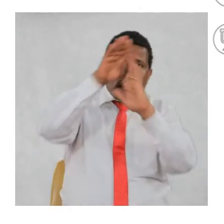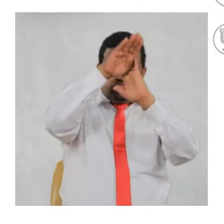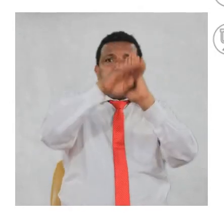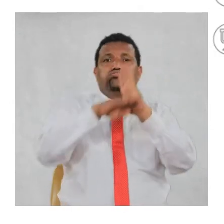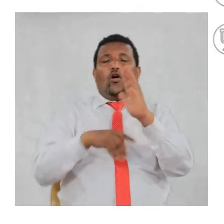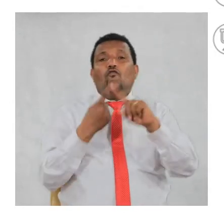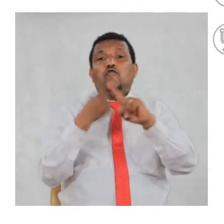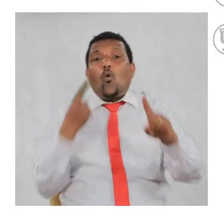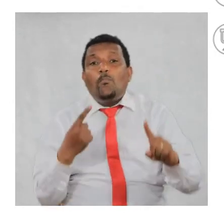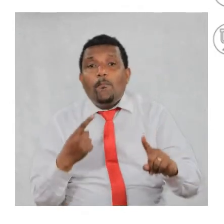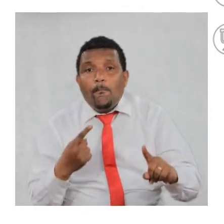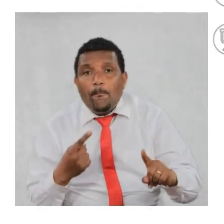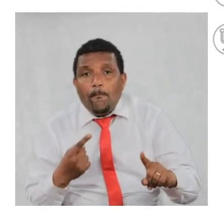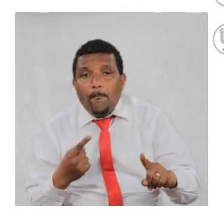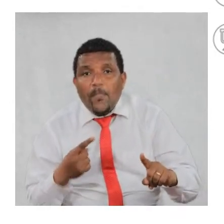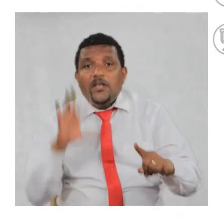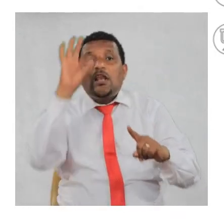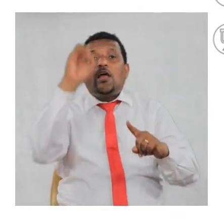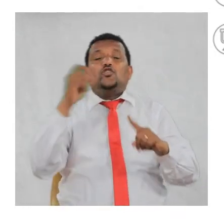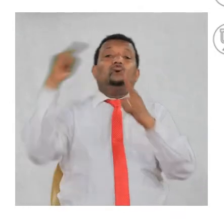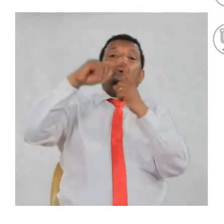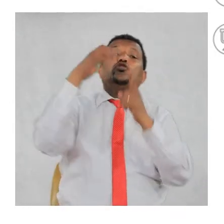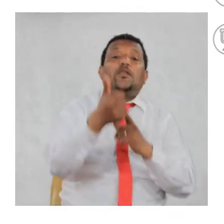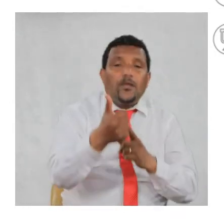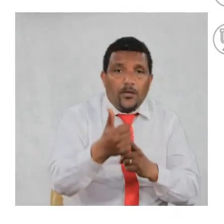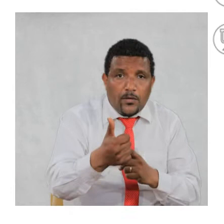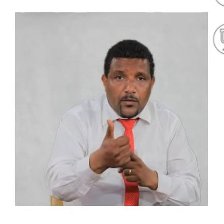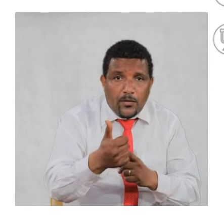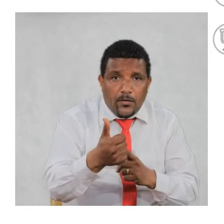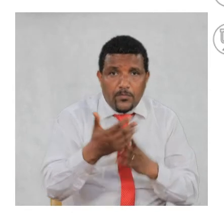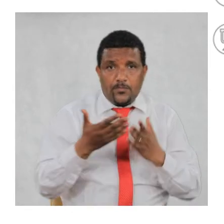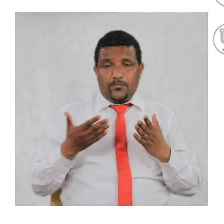declines from 90 to 10.